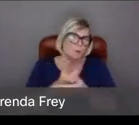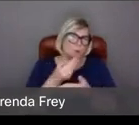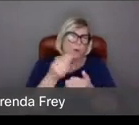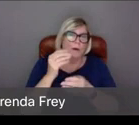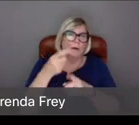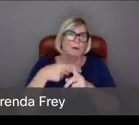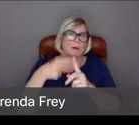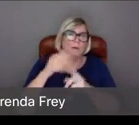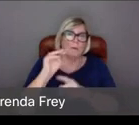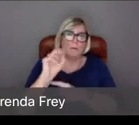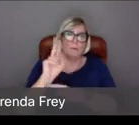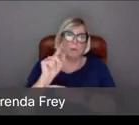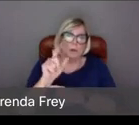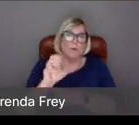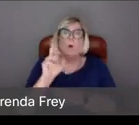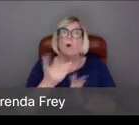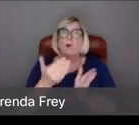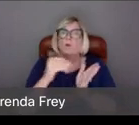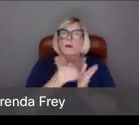refinance.